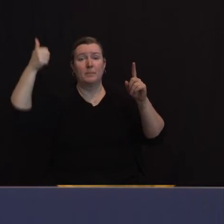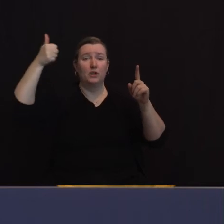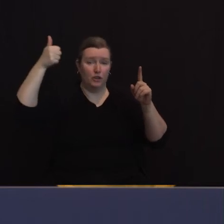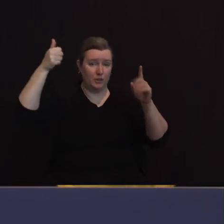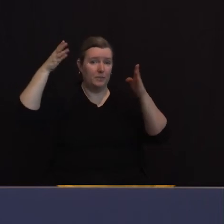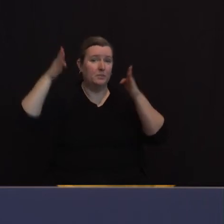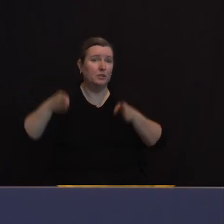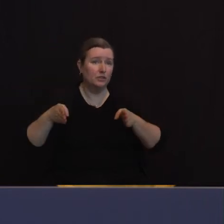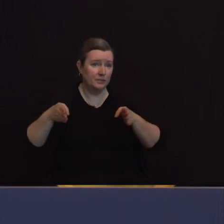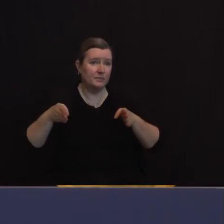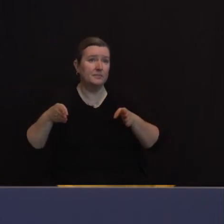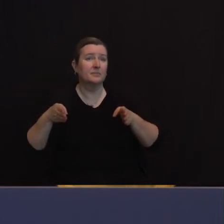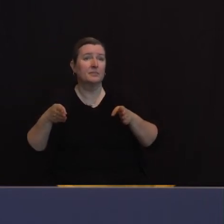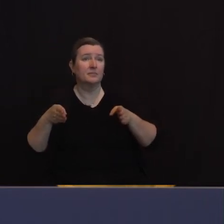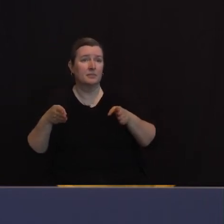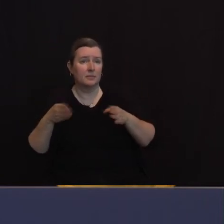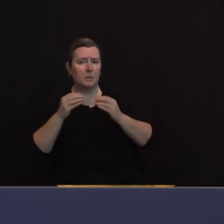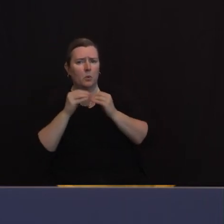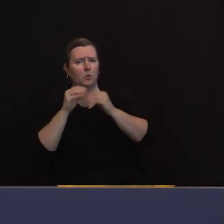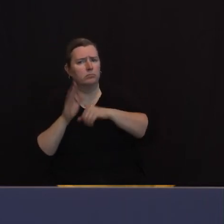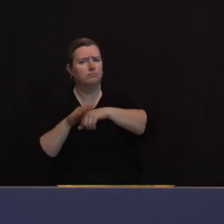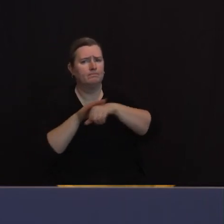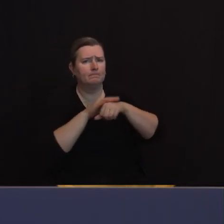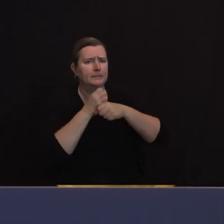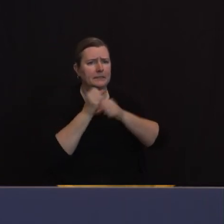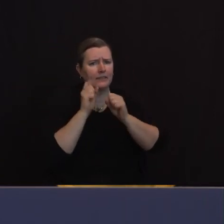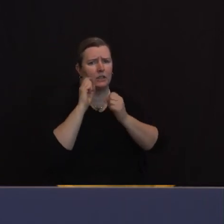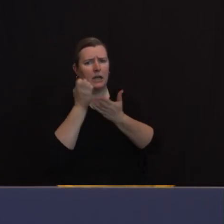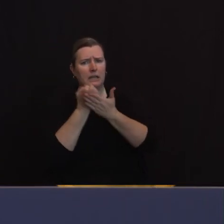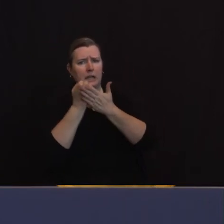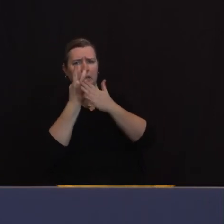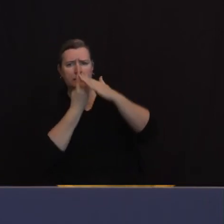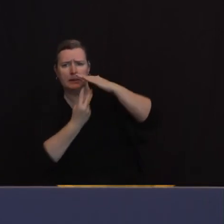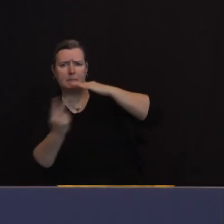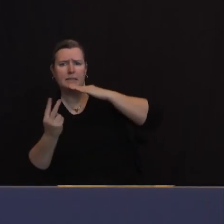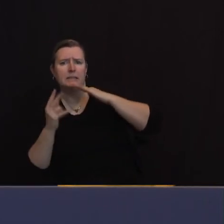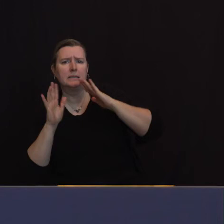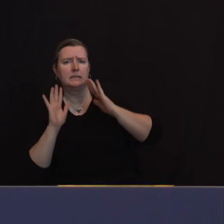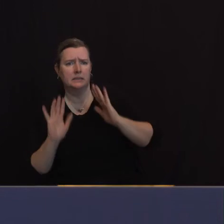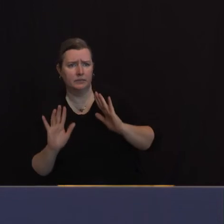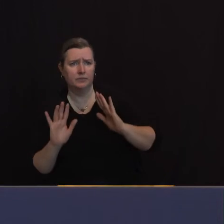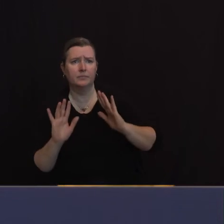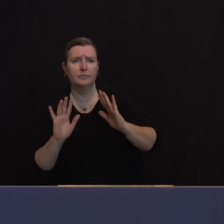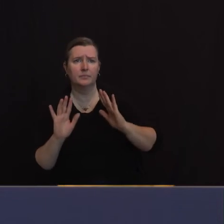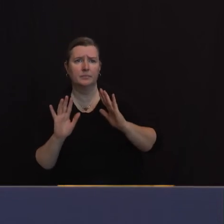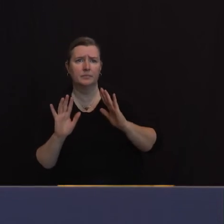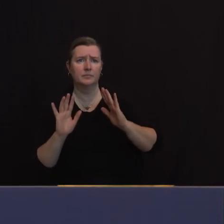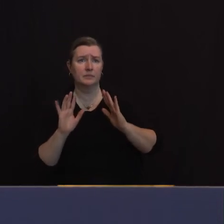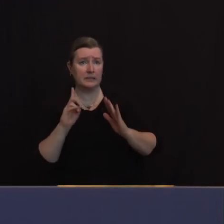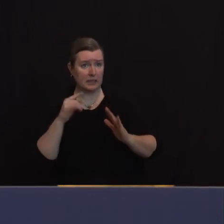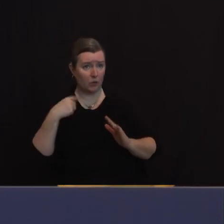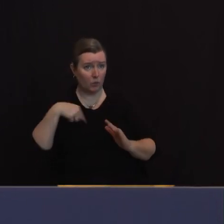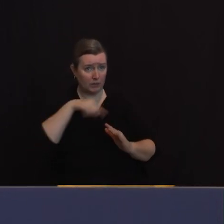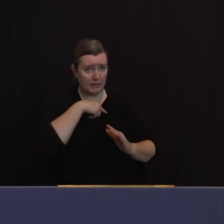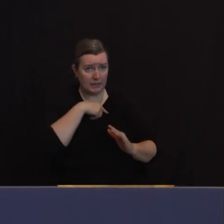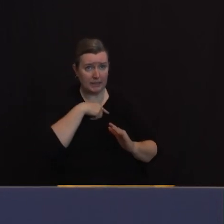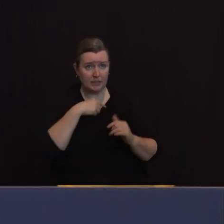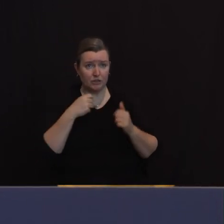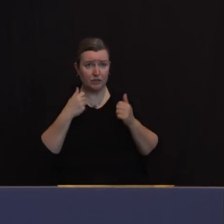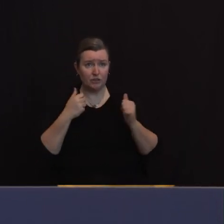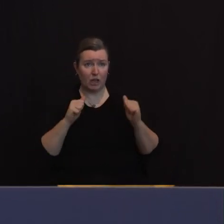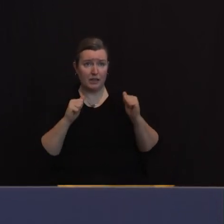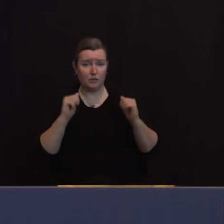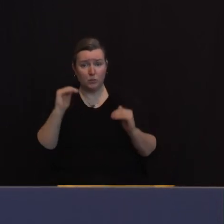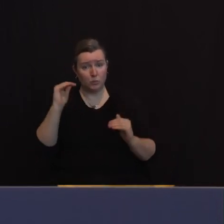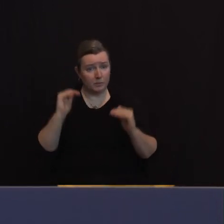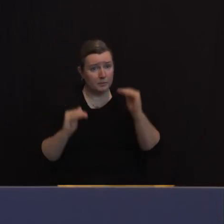Did we try to do everything we could in the budget to balance the various realities that we have to balance? Like